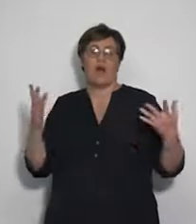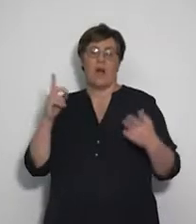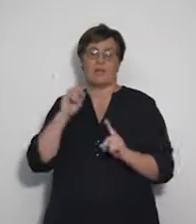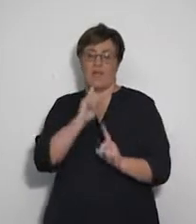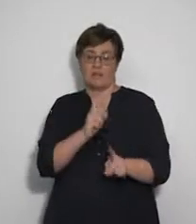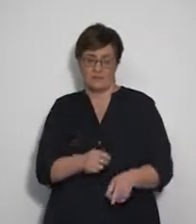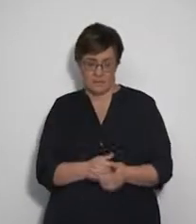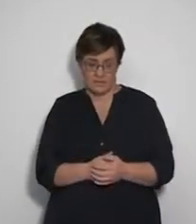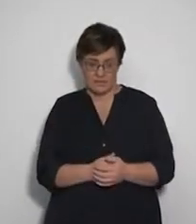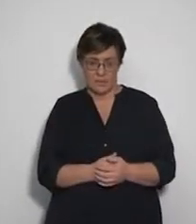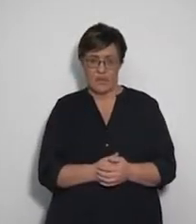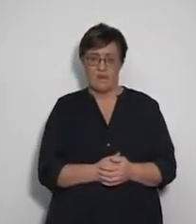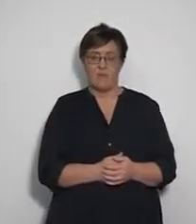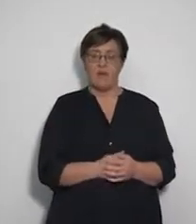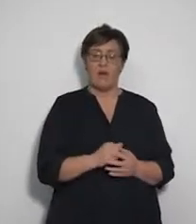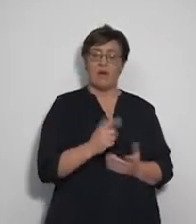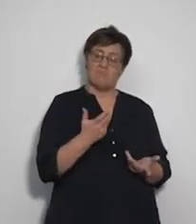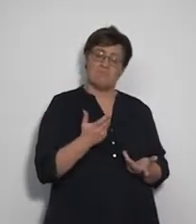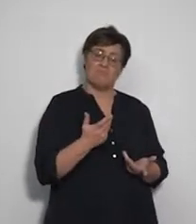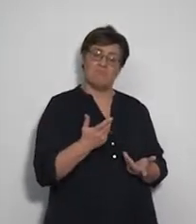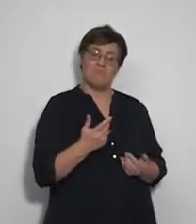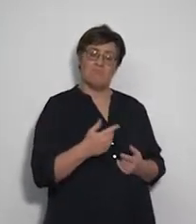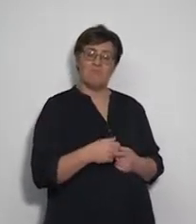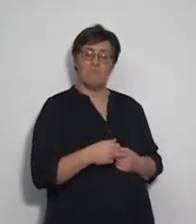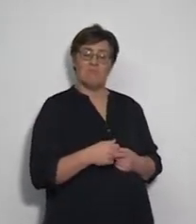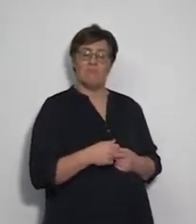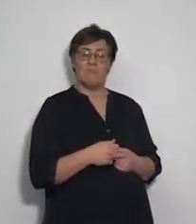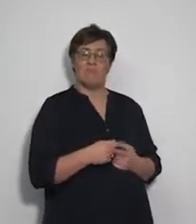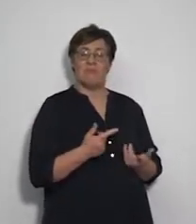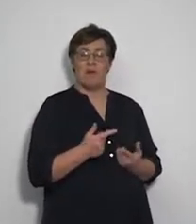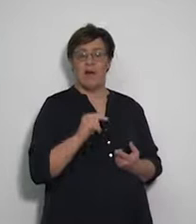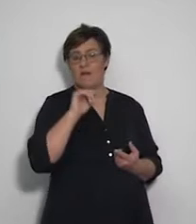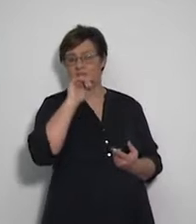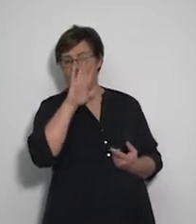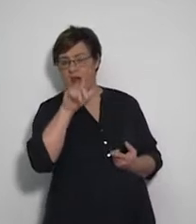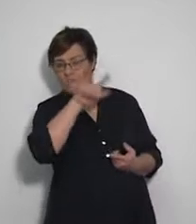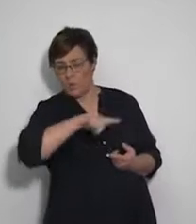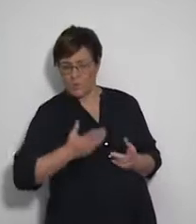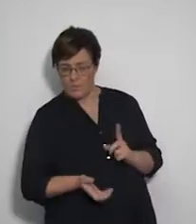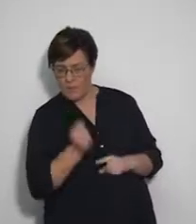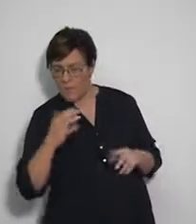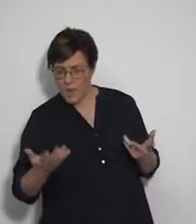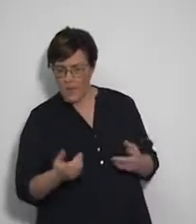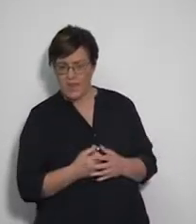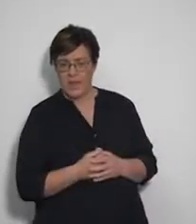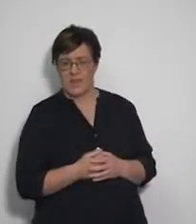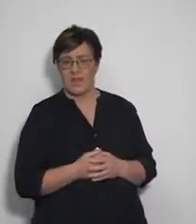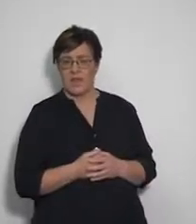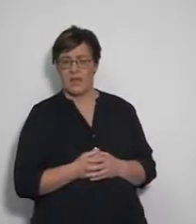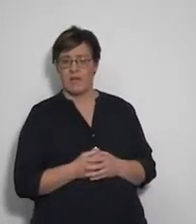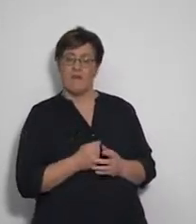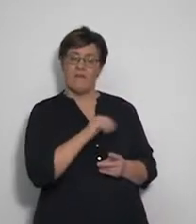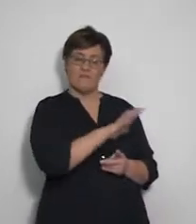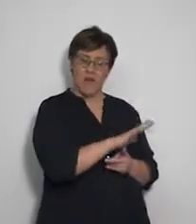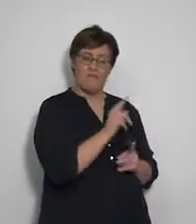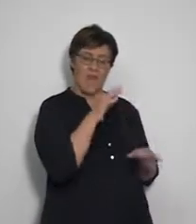So if I'm able to get 5 significantly important facts for the description of the location of the structure of the DNA, and then